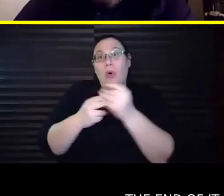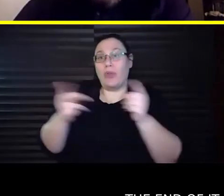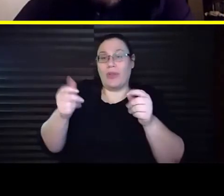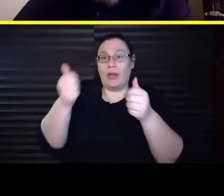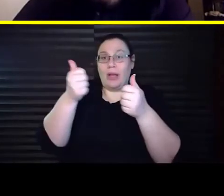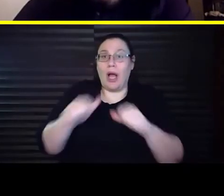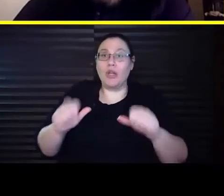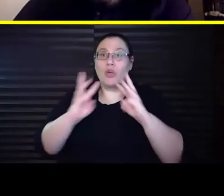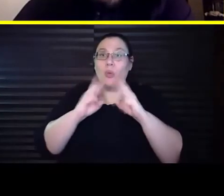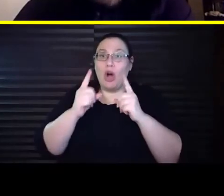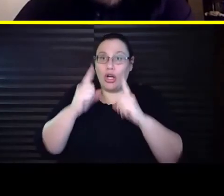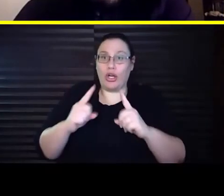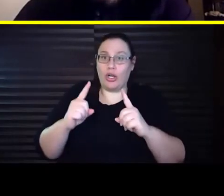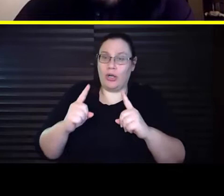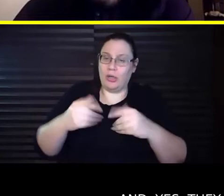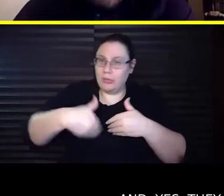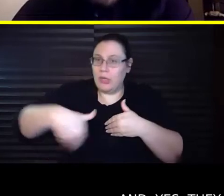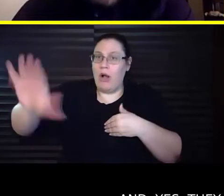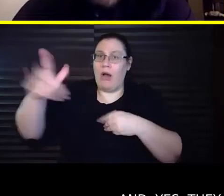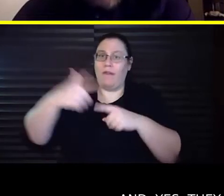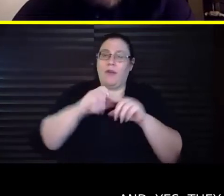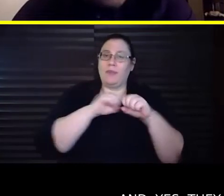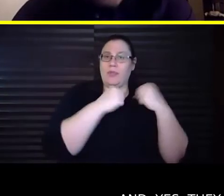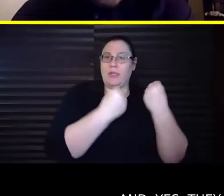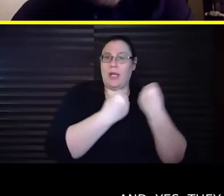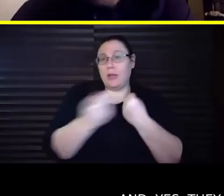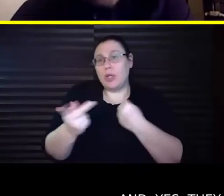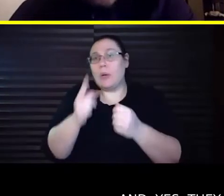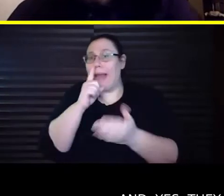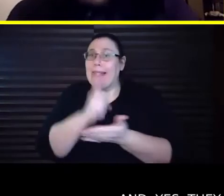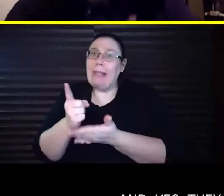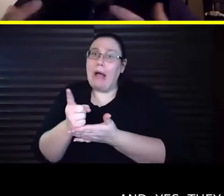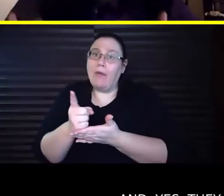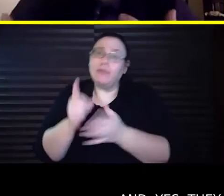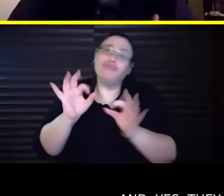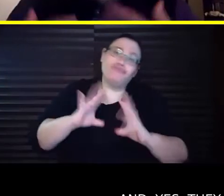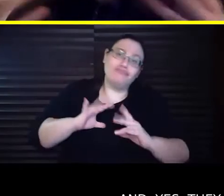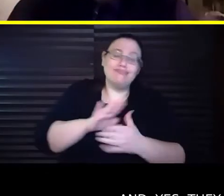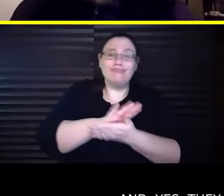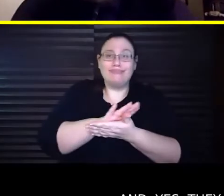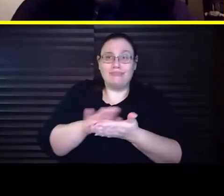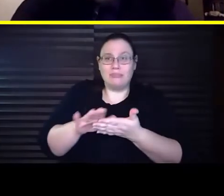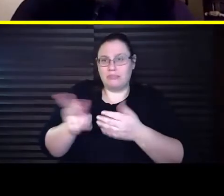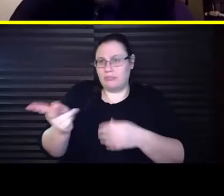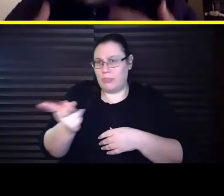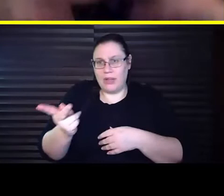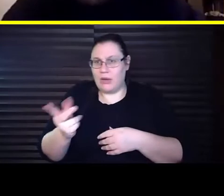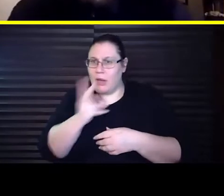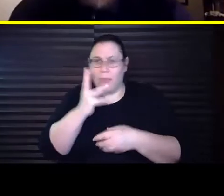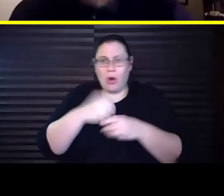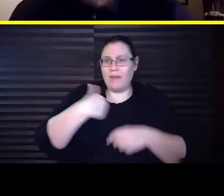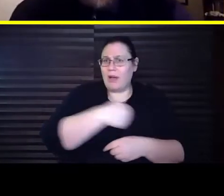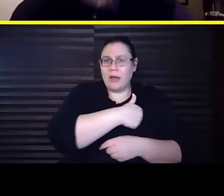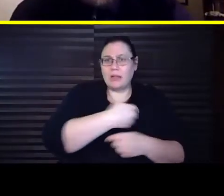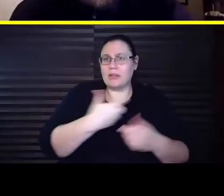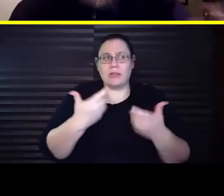away from society. And yes, they're in love, that's nice, but they don't get to be a part of us, a part of the